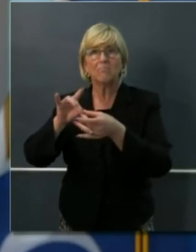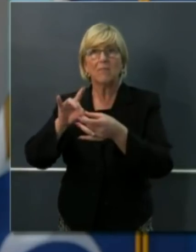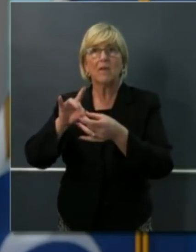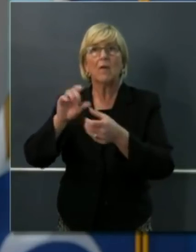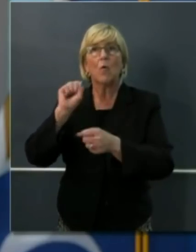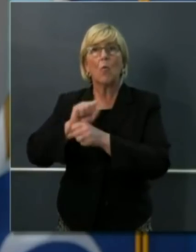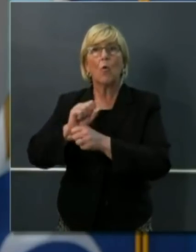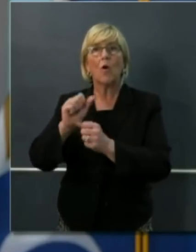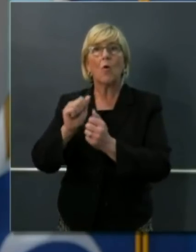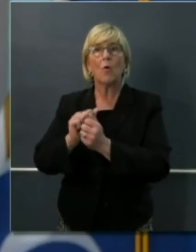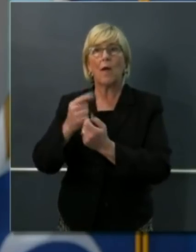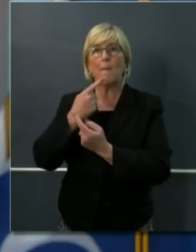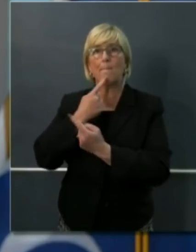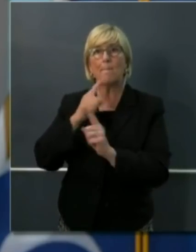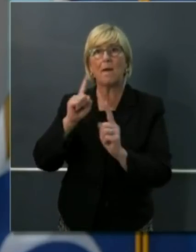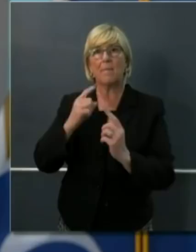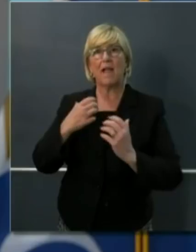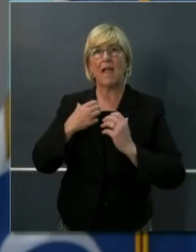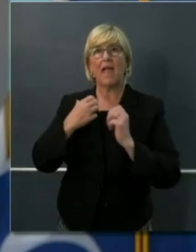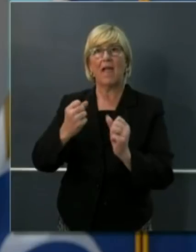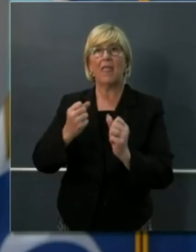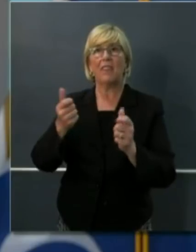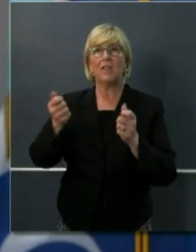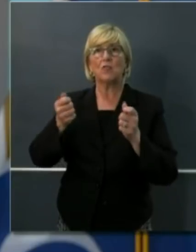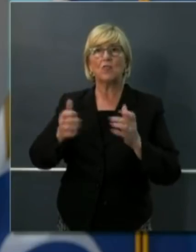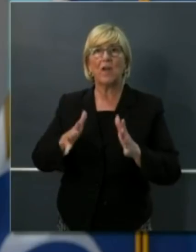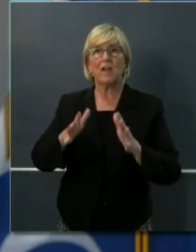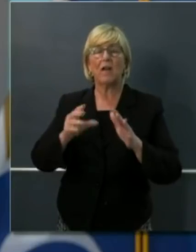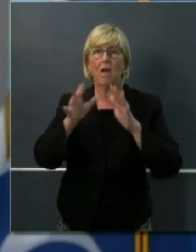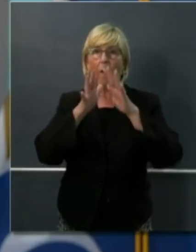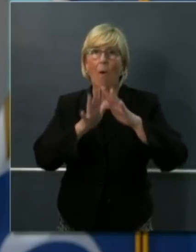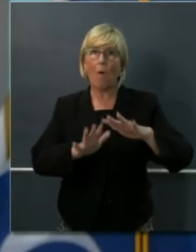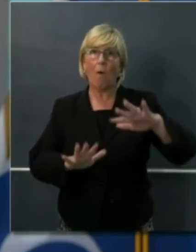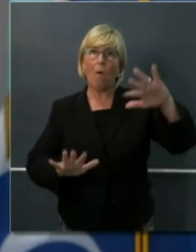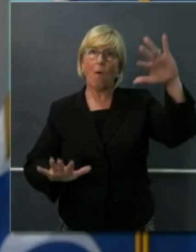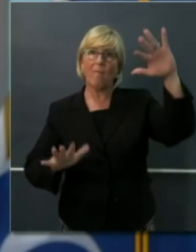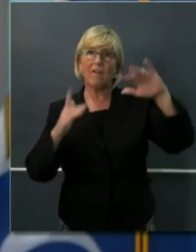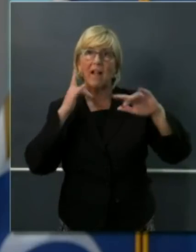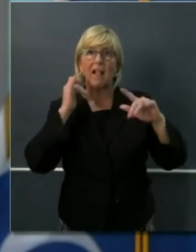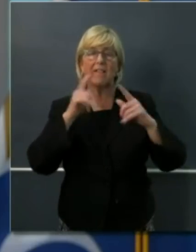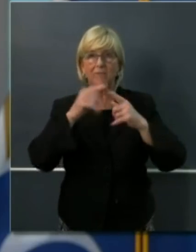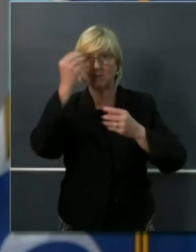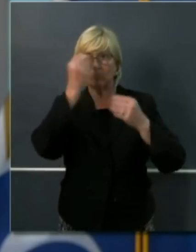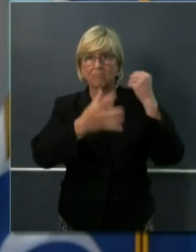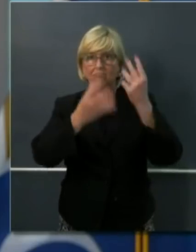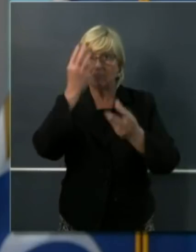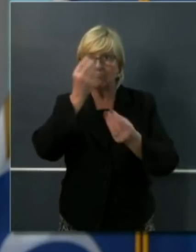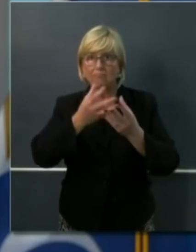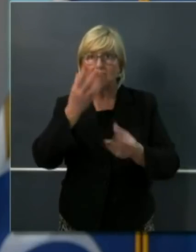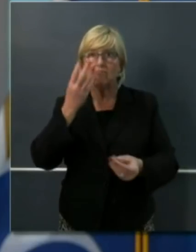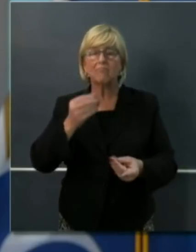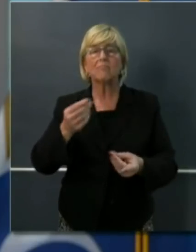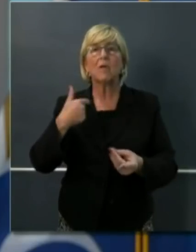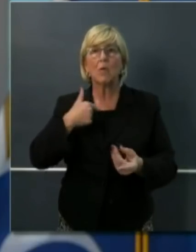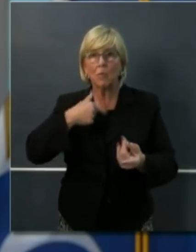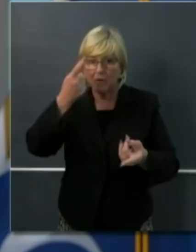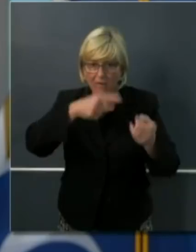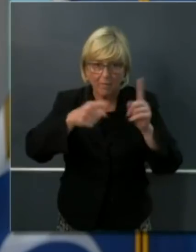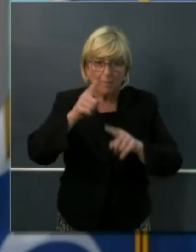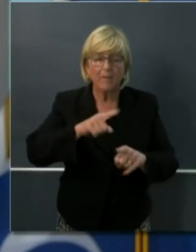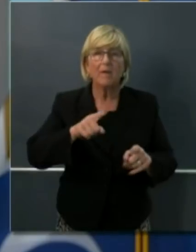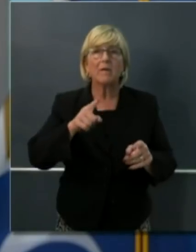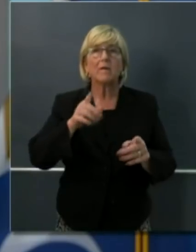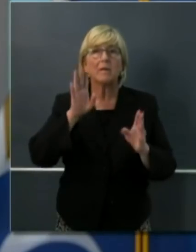we take all of the information from across the state and informs our decision making. So it's